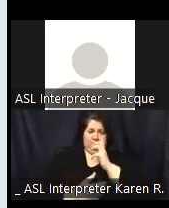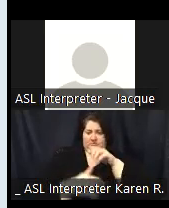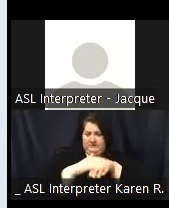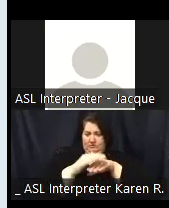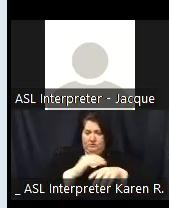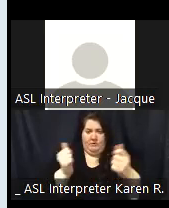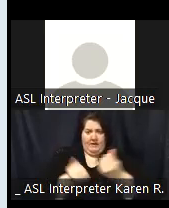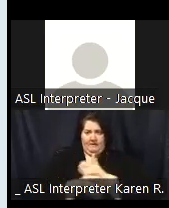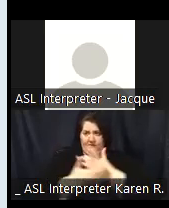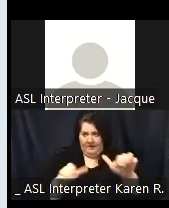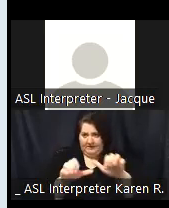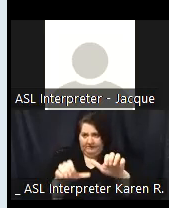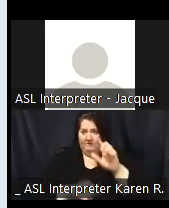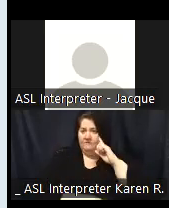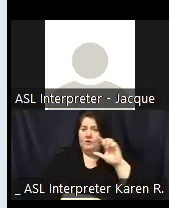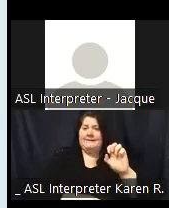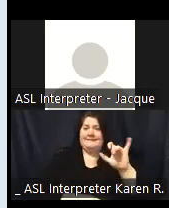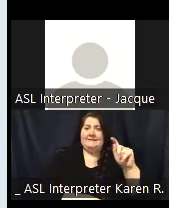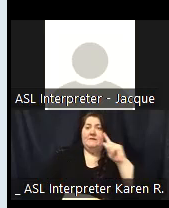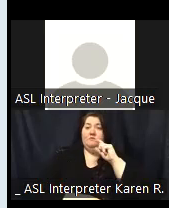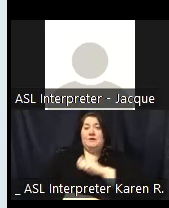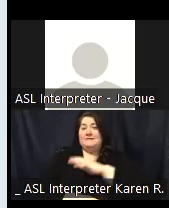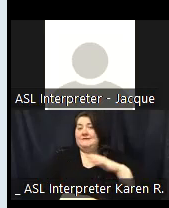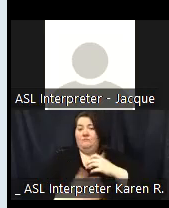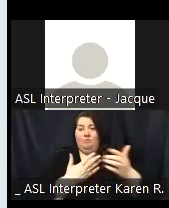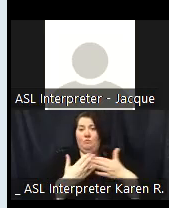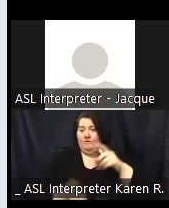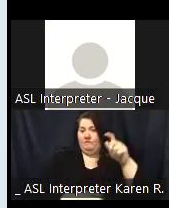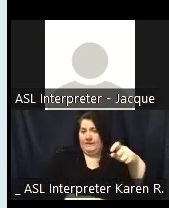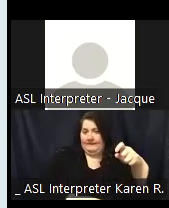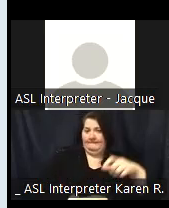activities for their staff members whenever needed.